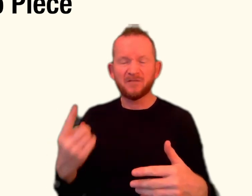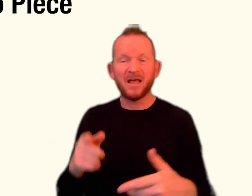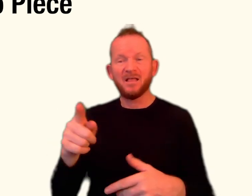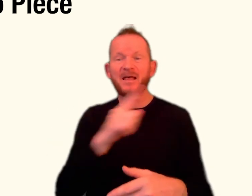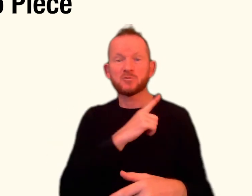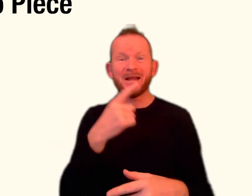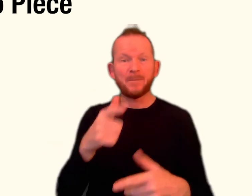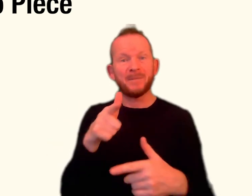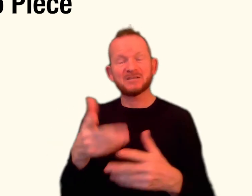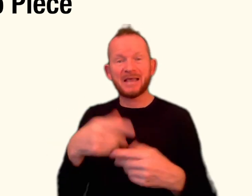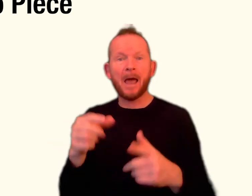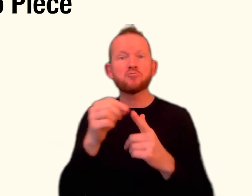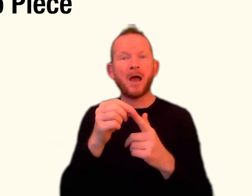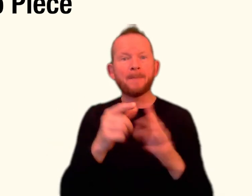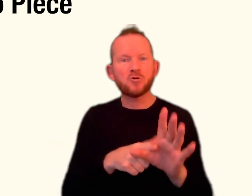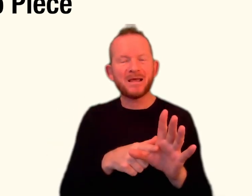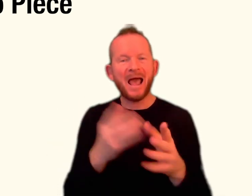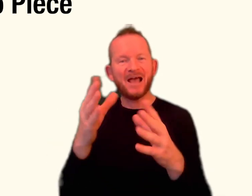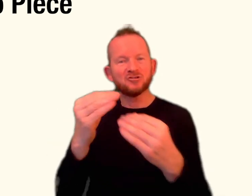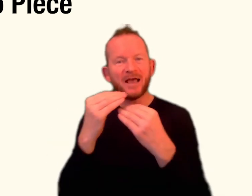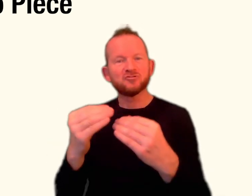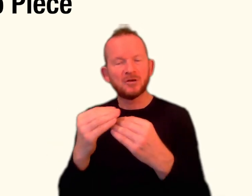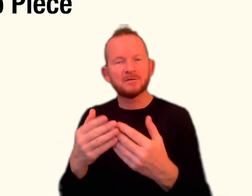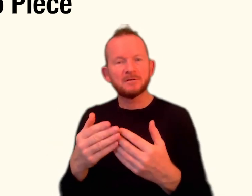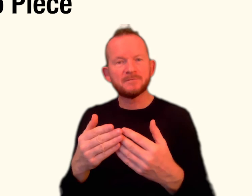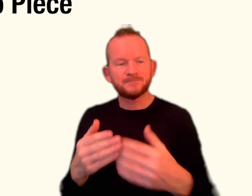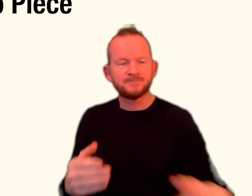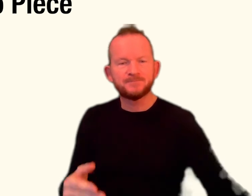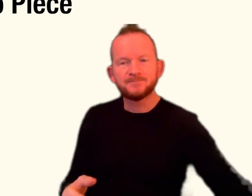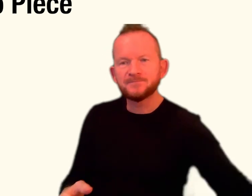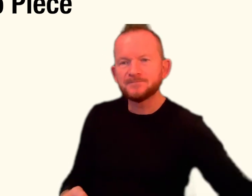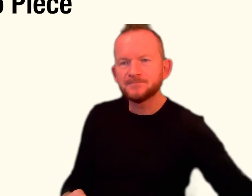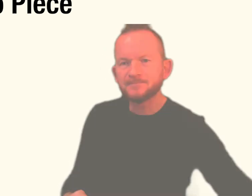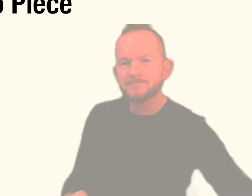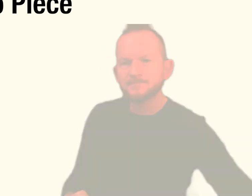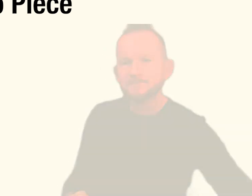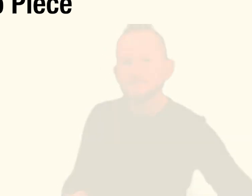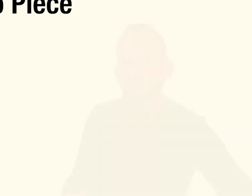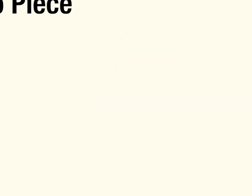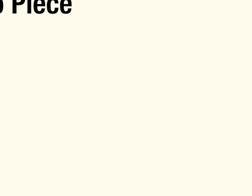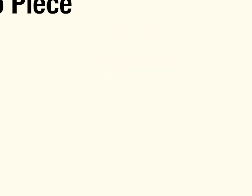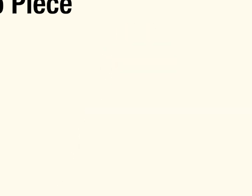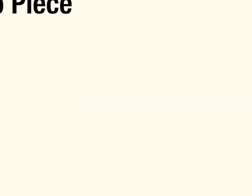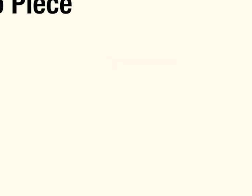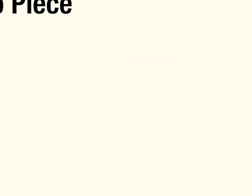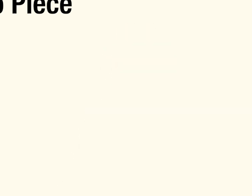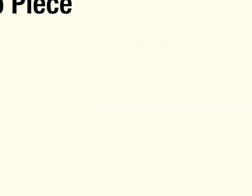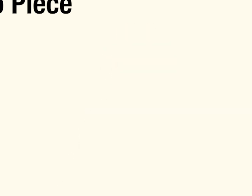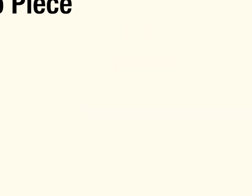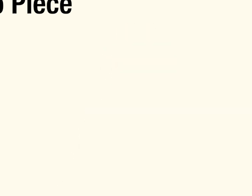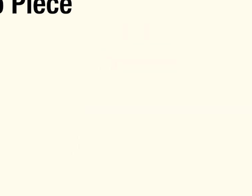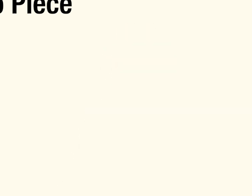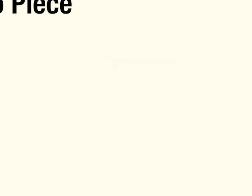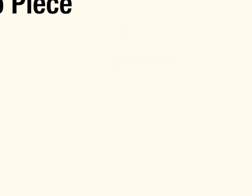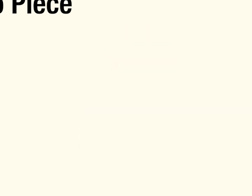what enabled me to get a primary education. When I was at secondary school, the amazing SENCO from my primary helped us battle with the local